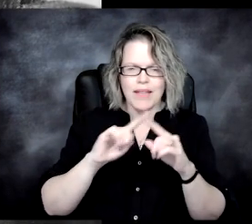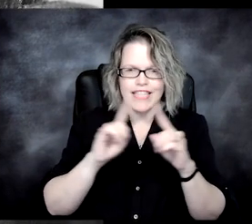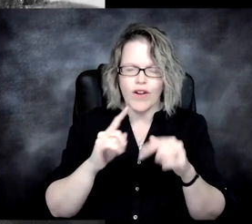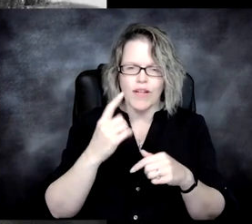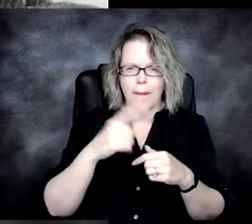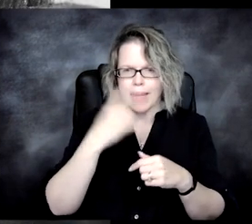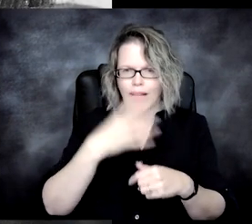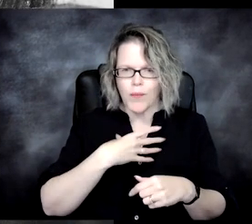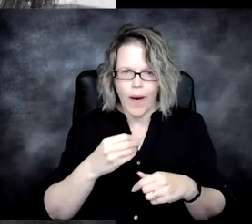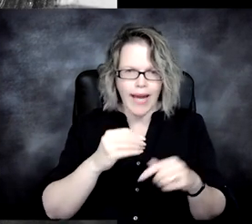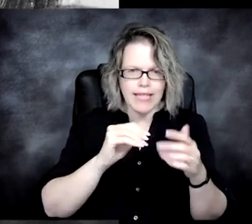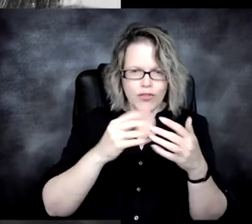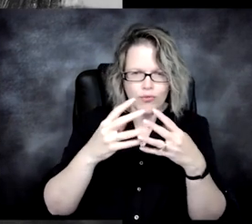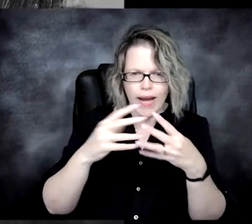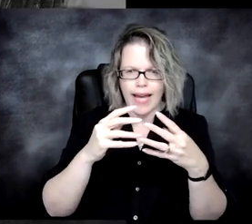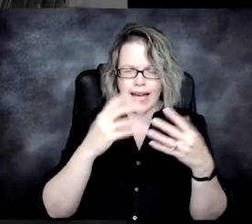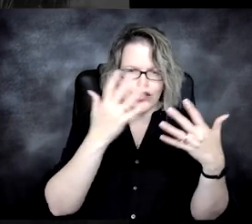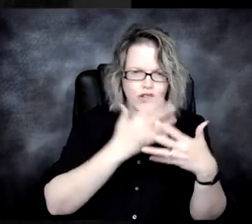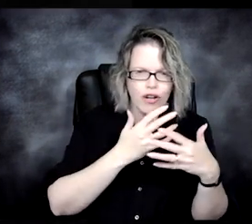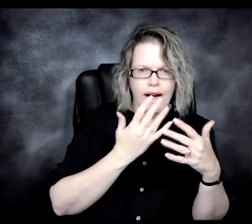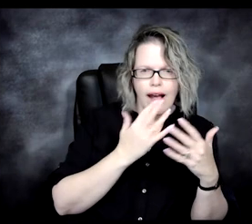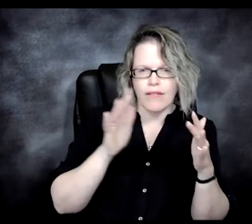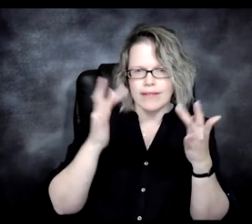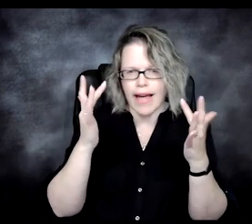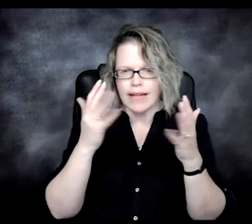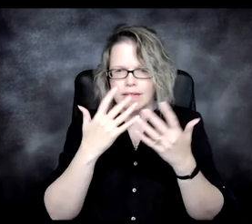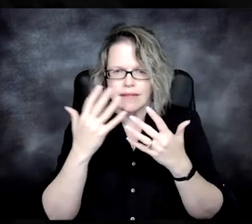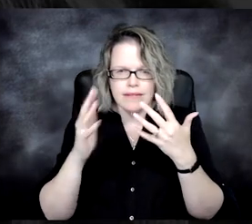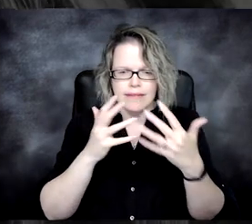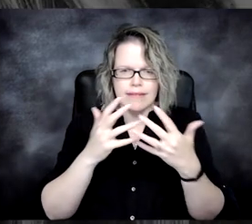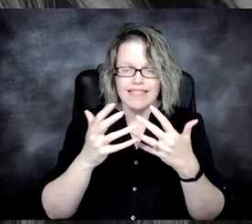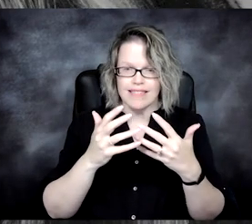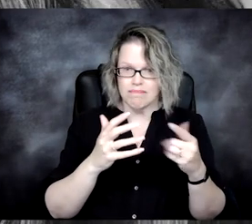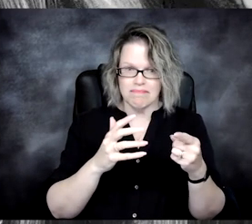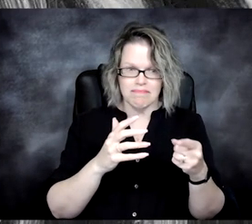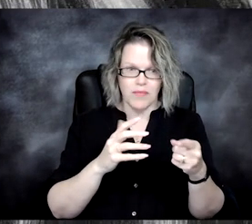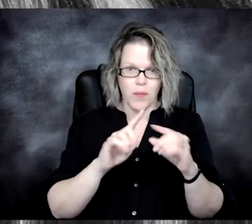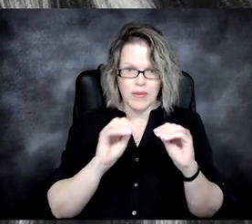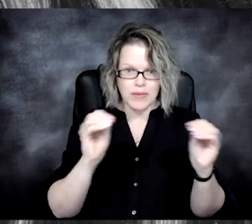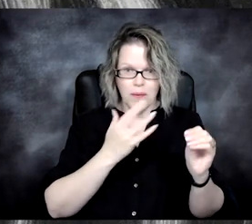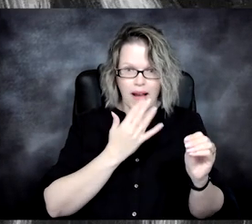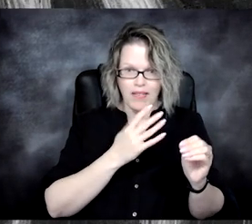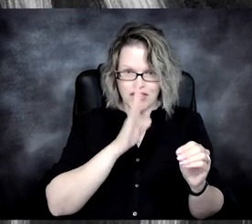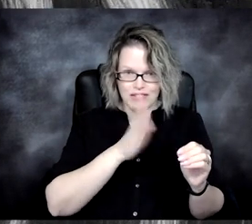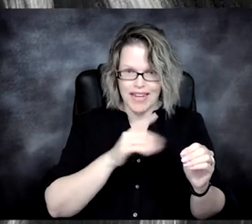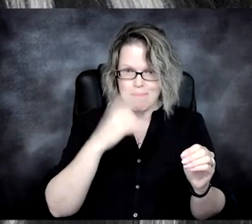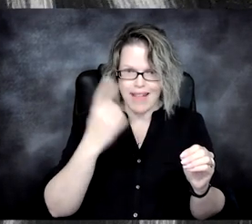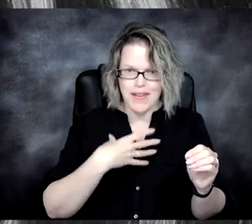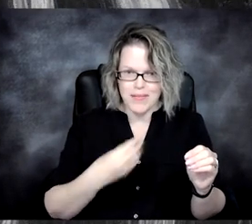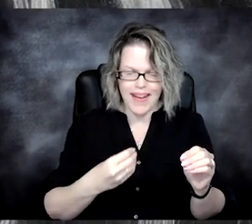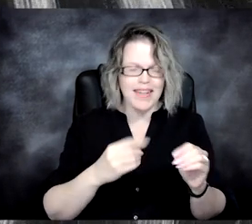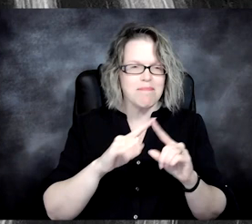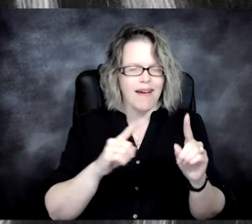seeing how I can play with the dark colors and light colors and how to use that when there's no actual color. It's just, you know, black and white.